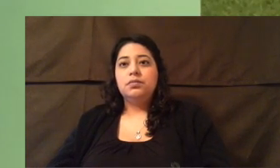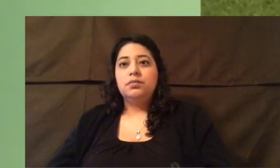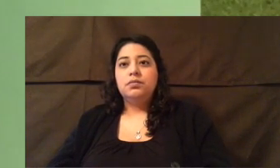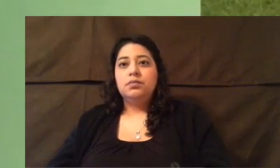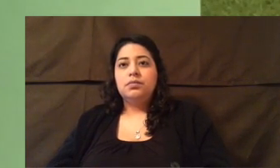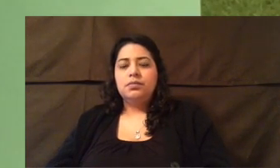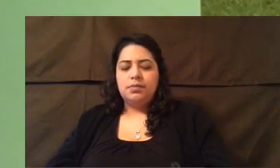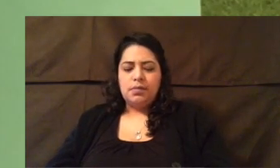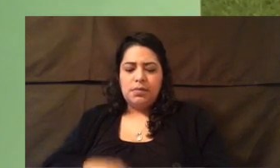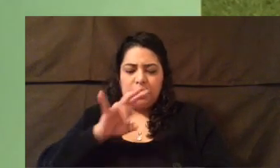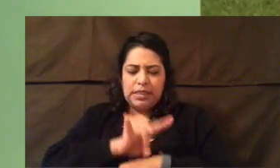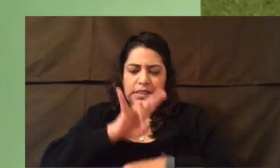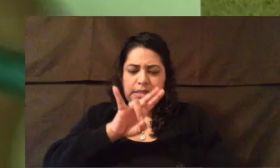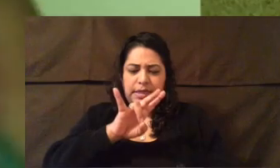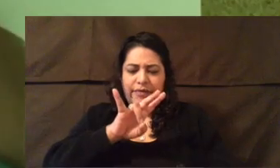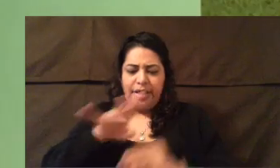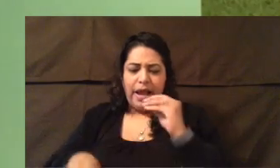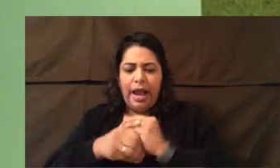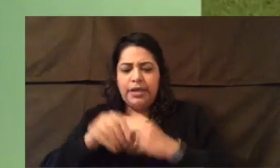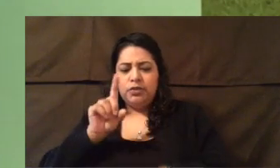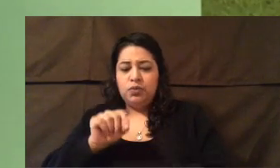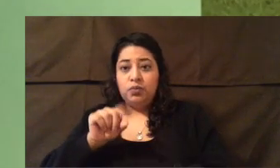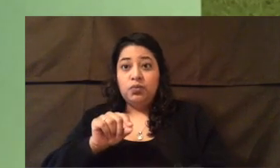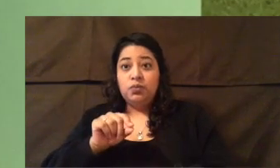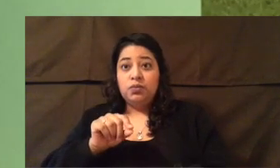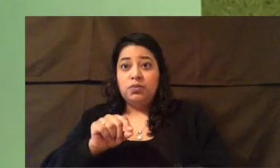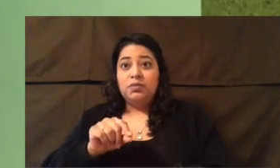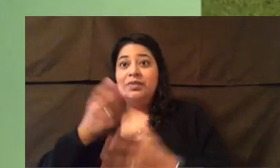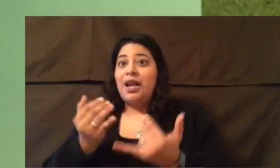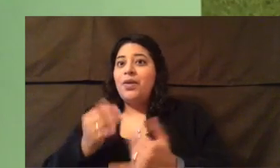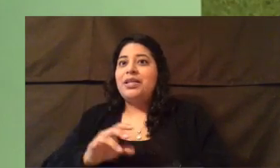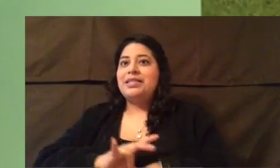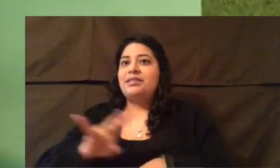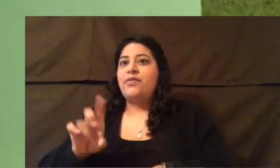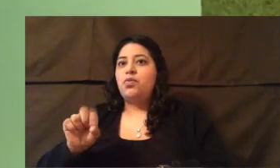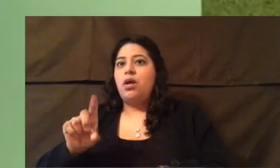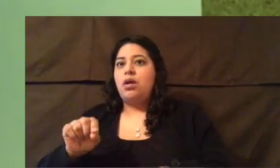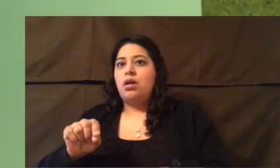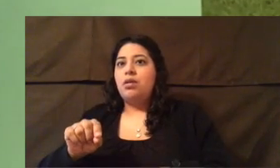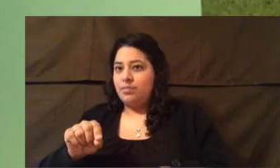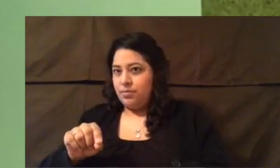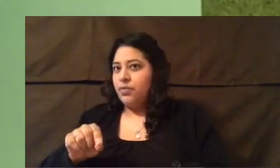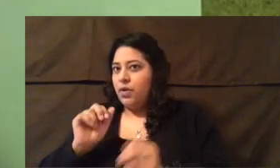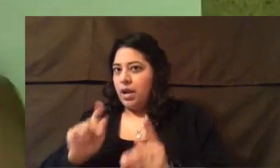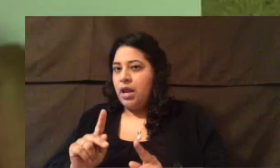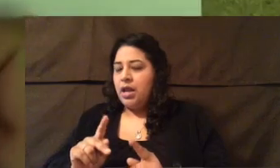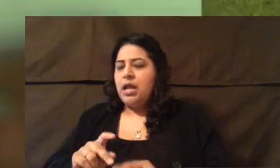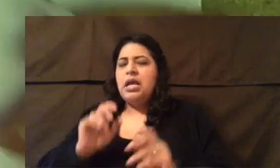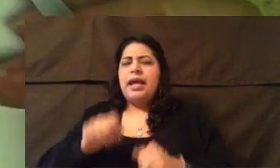Another 20 minutes, 7 p.m. Guess what, guys? Now it's 7:20